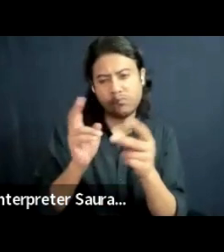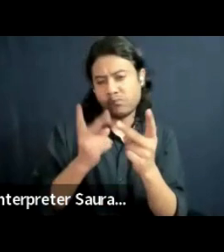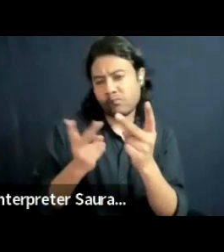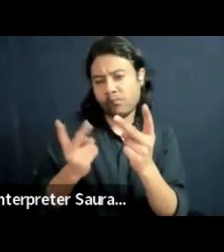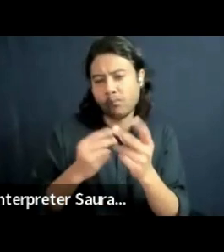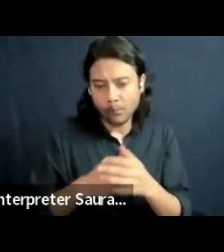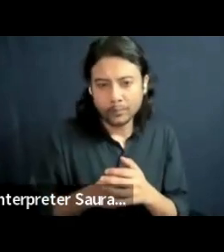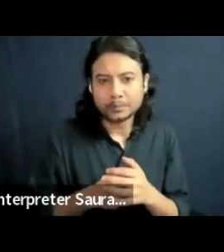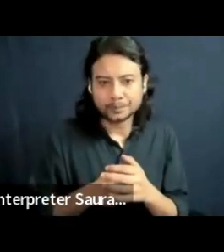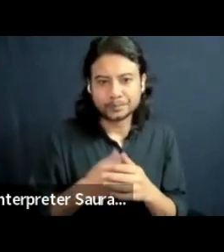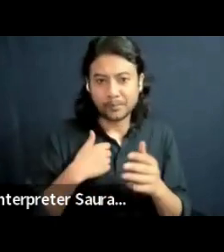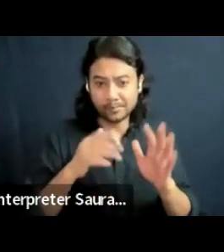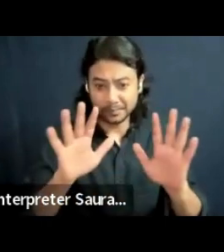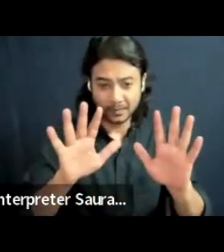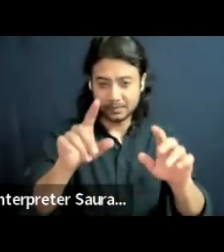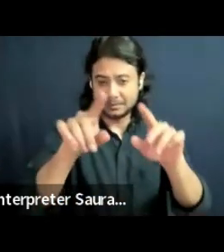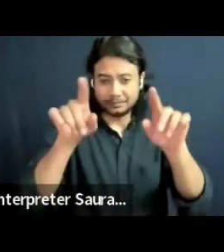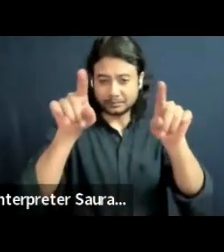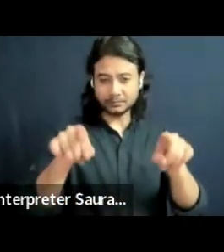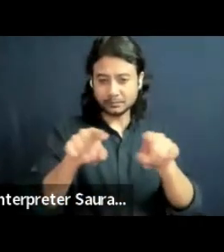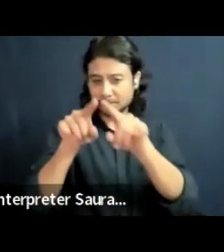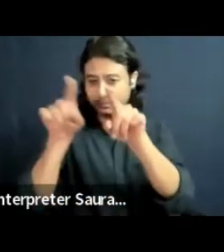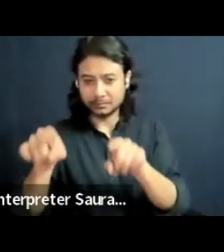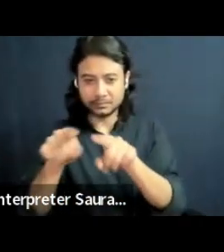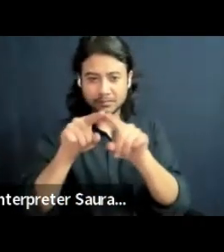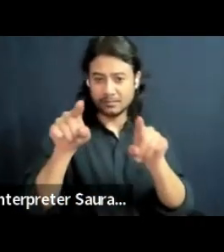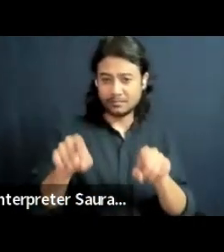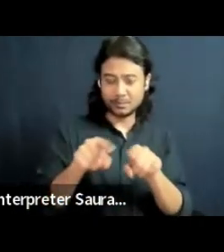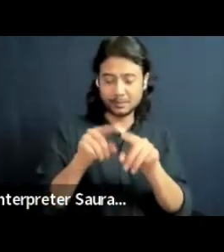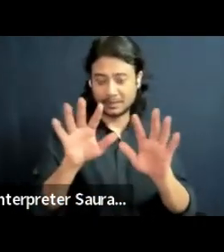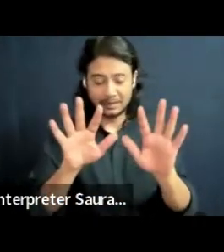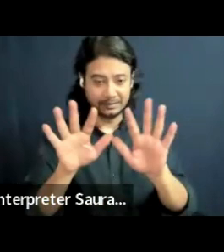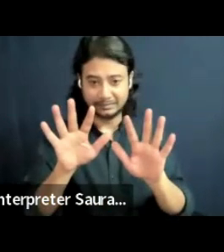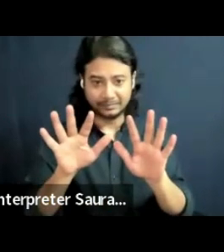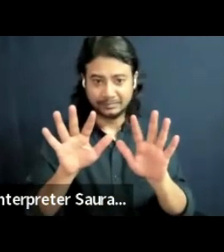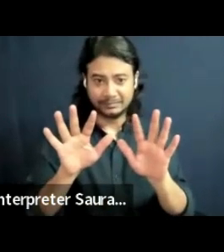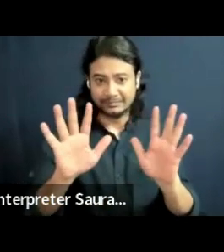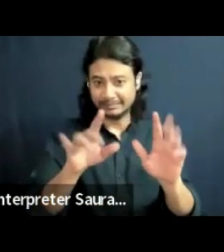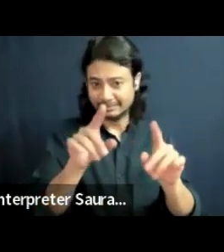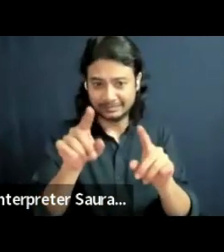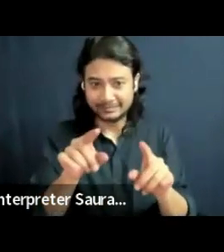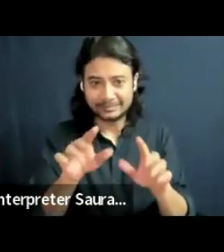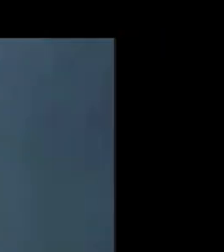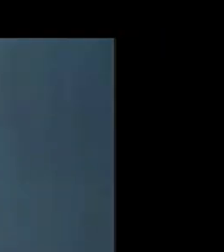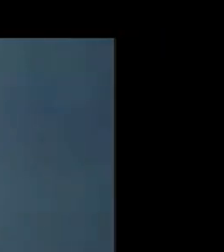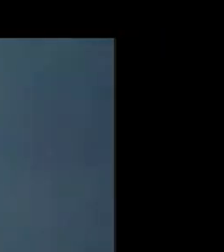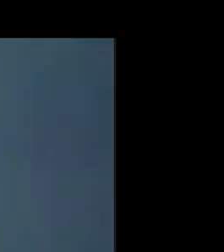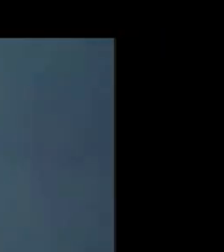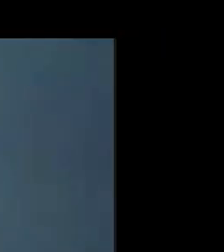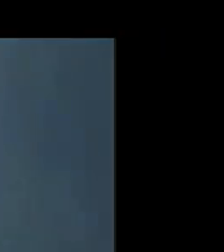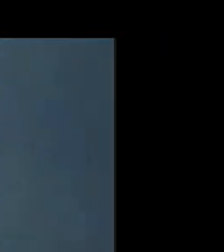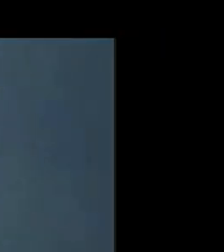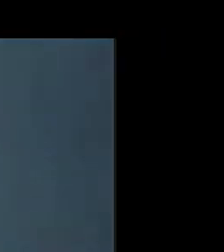you now. Really, really warm welcome. I'm looking forward to this conversation. I'm going to start with a